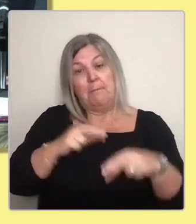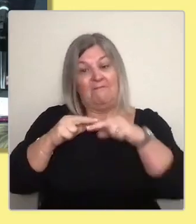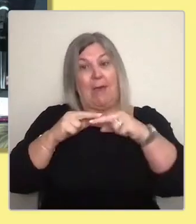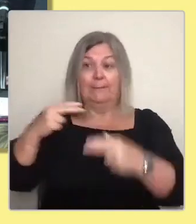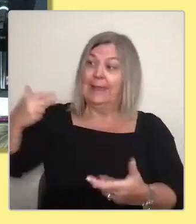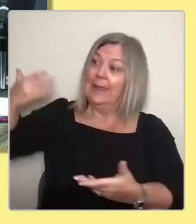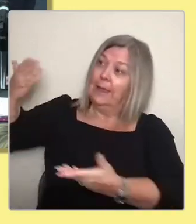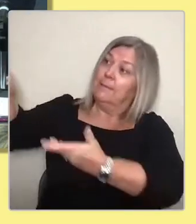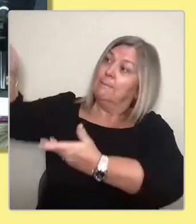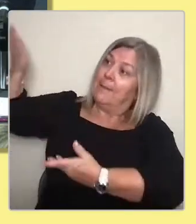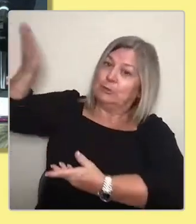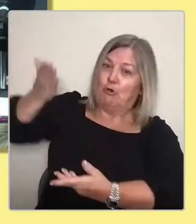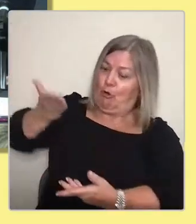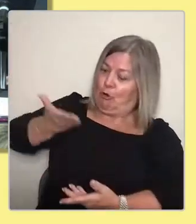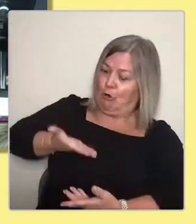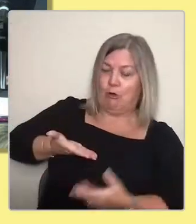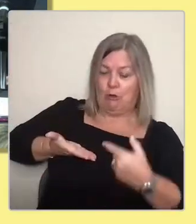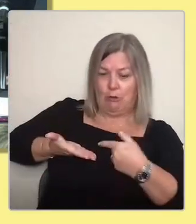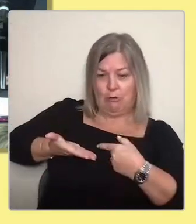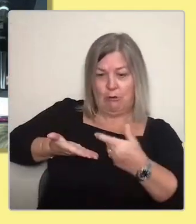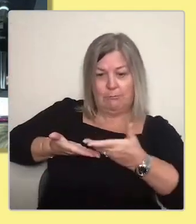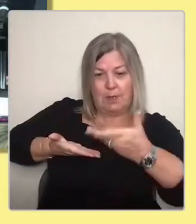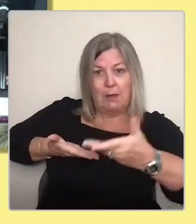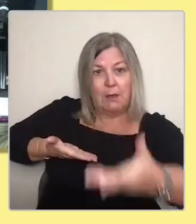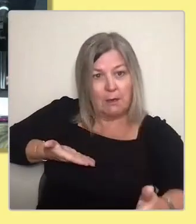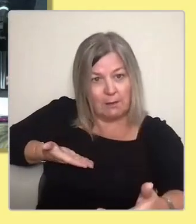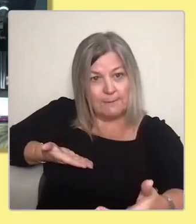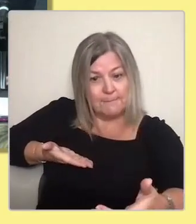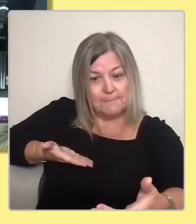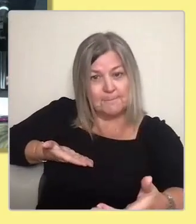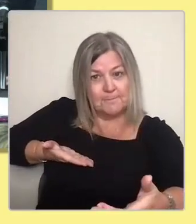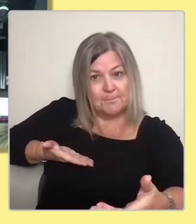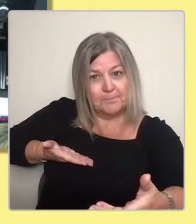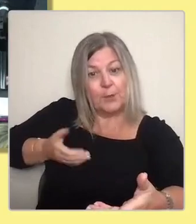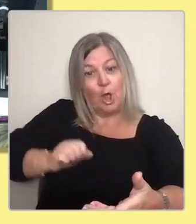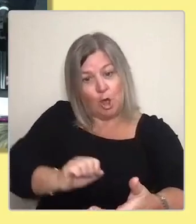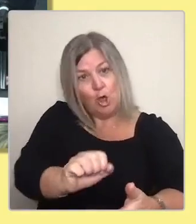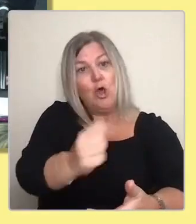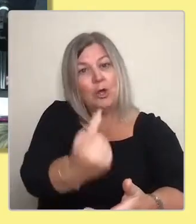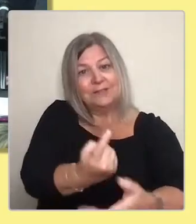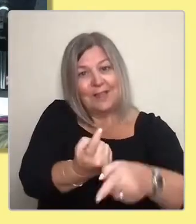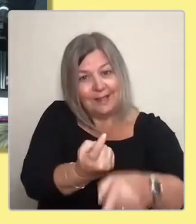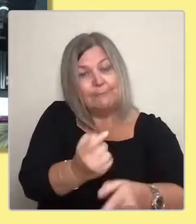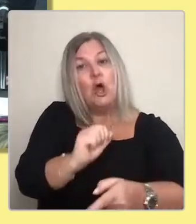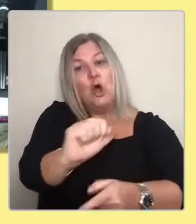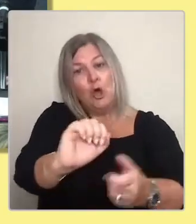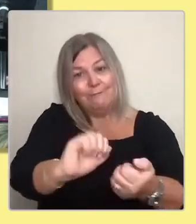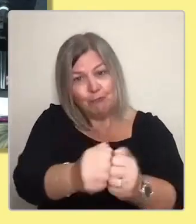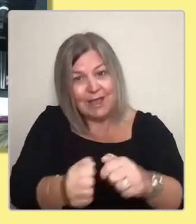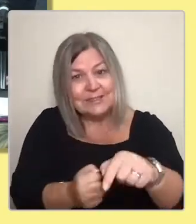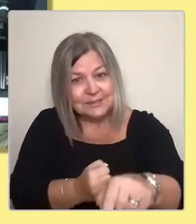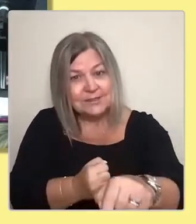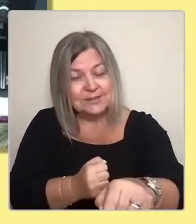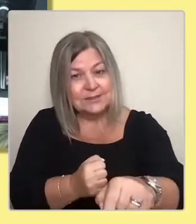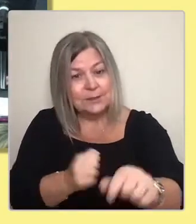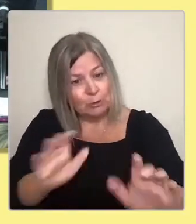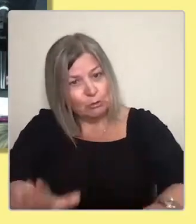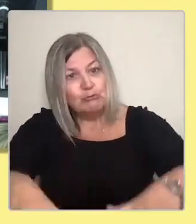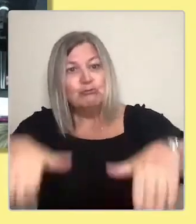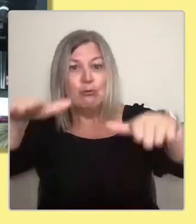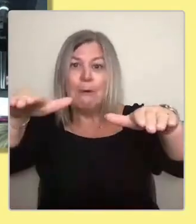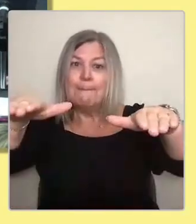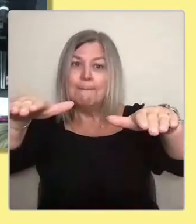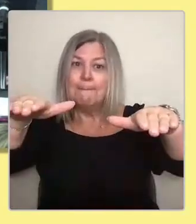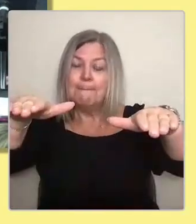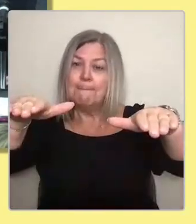is normal, how do I pave the way for her and her peers to grow up in a country that doesn't just